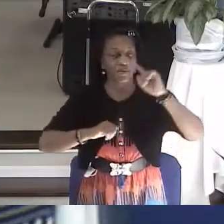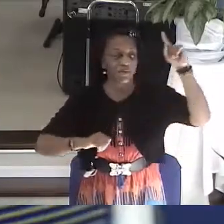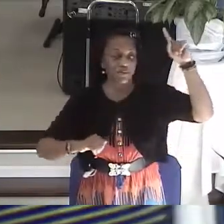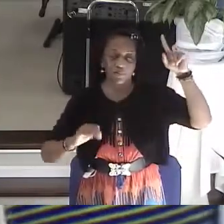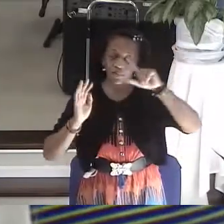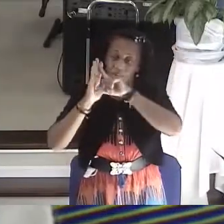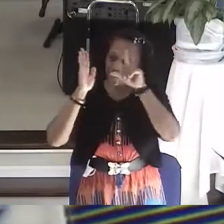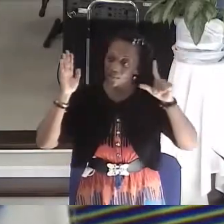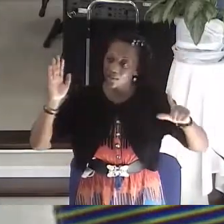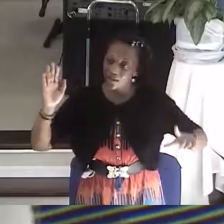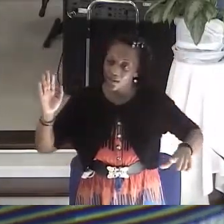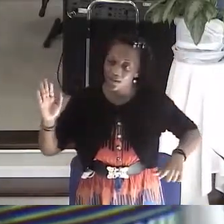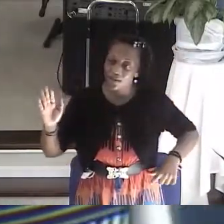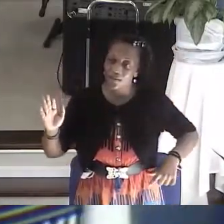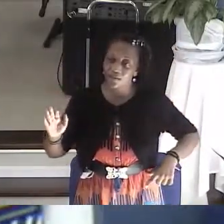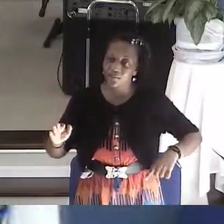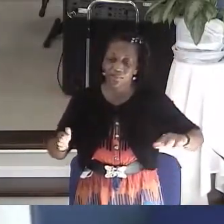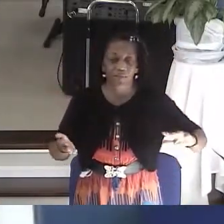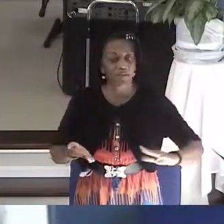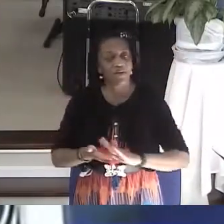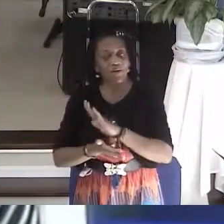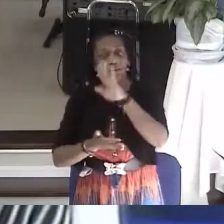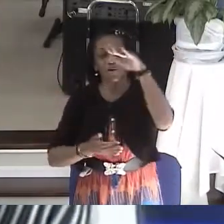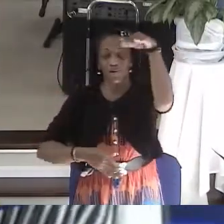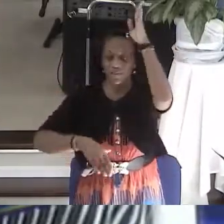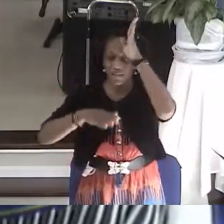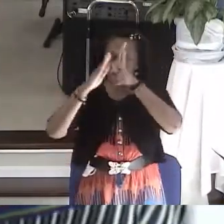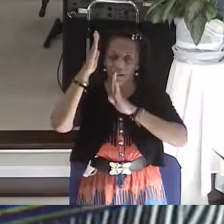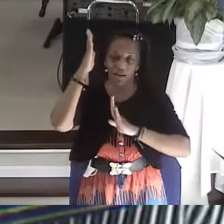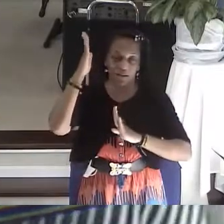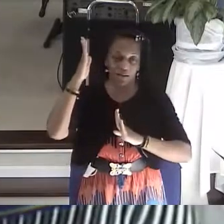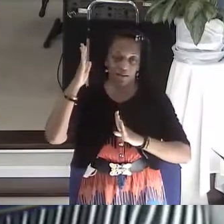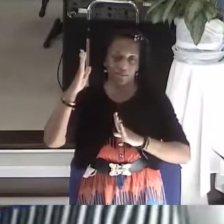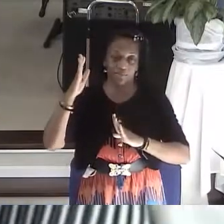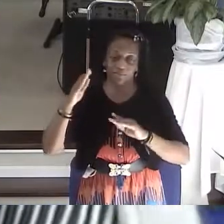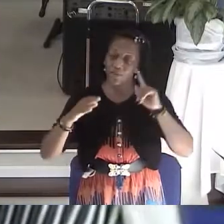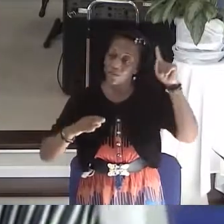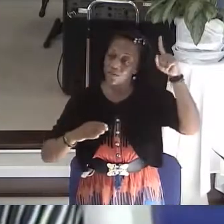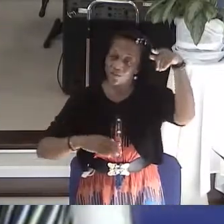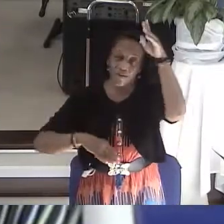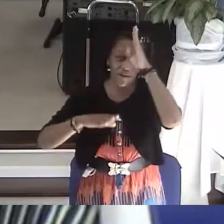For you are worthy. You are worthy, Lord. You are worthy.